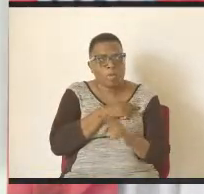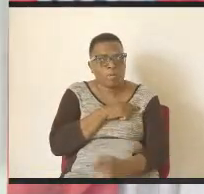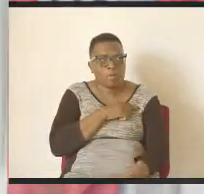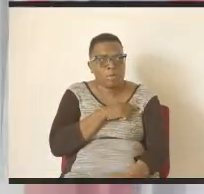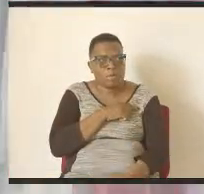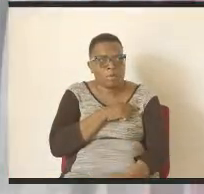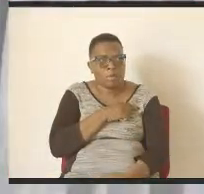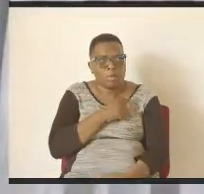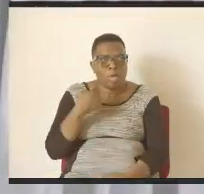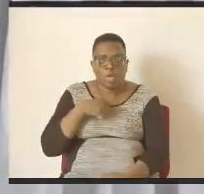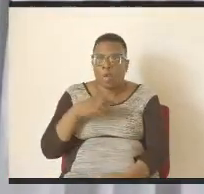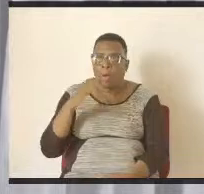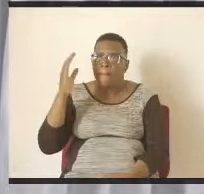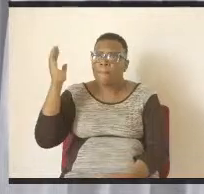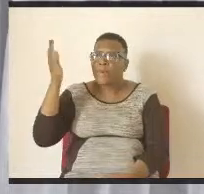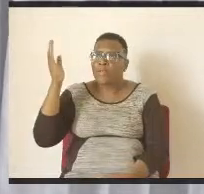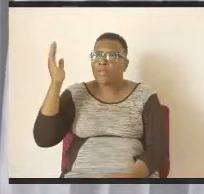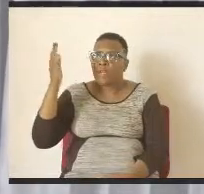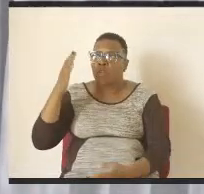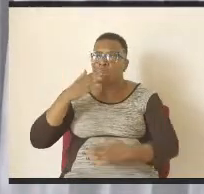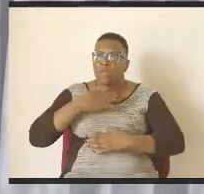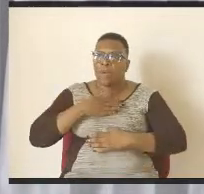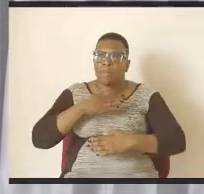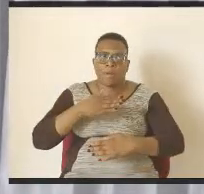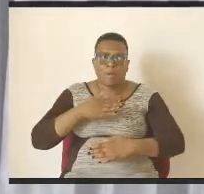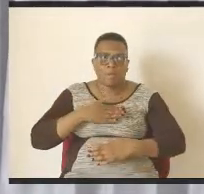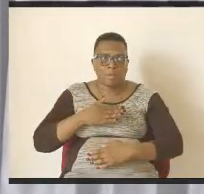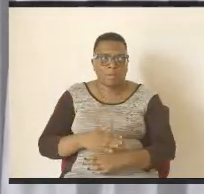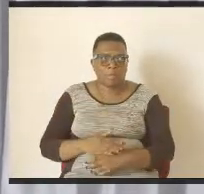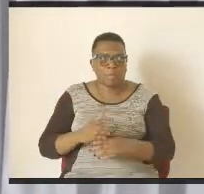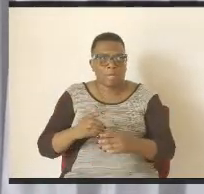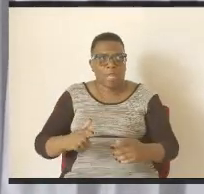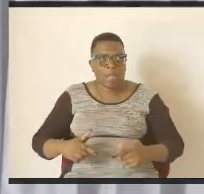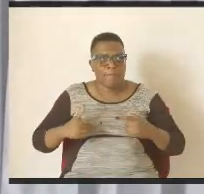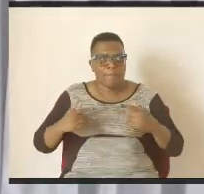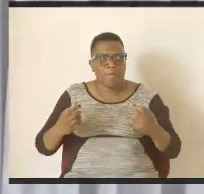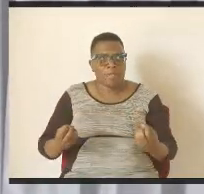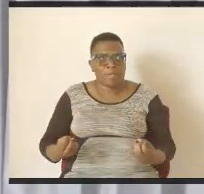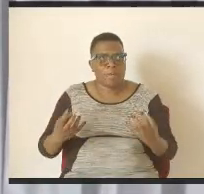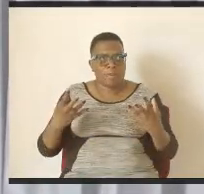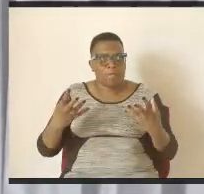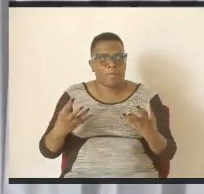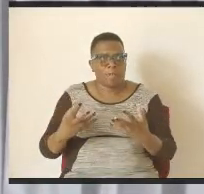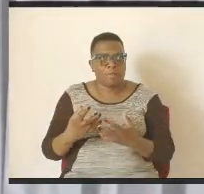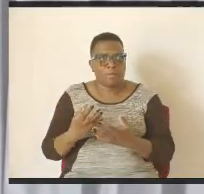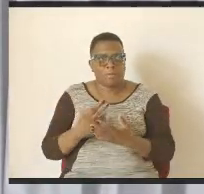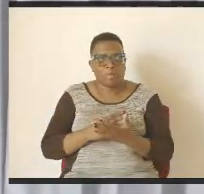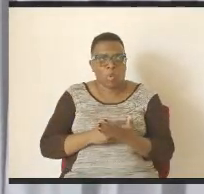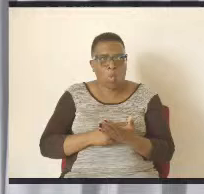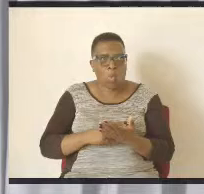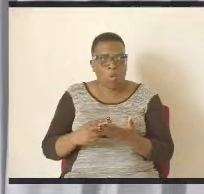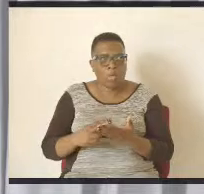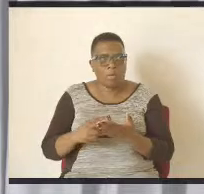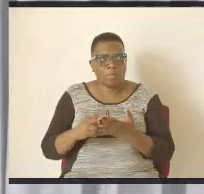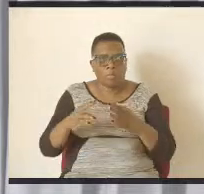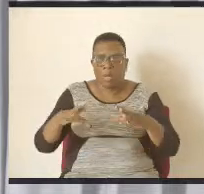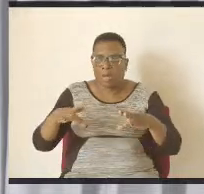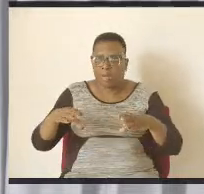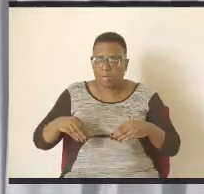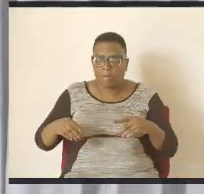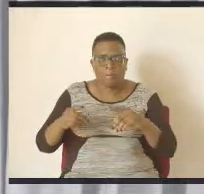That we present our bodies a living sacrifice, holy,